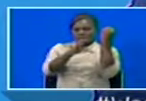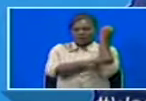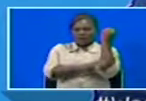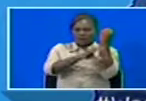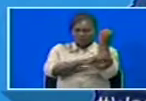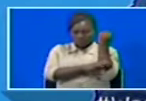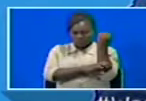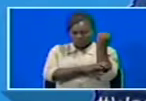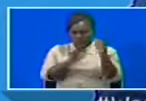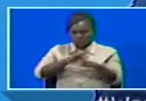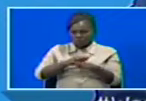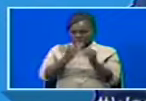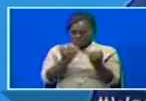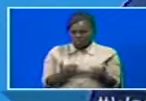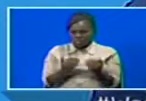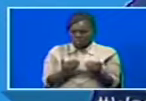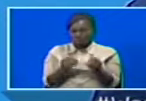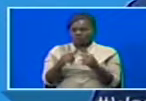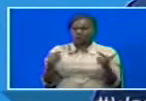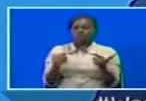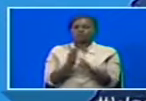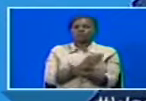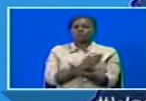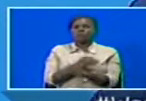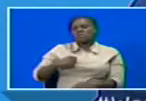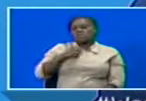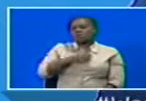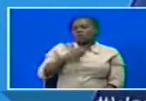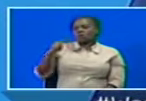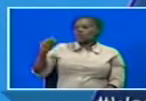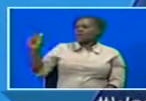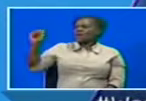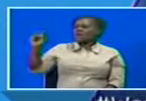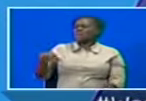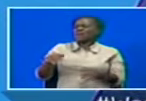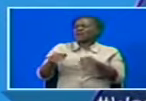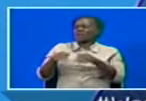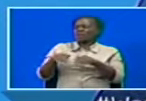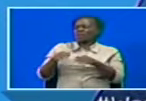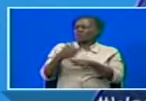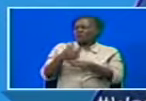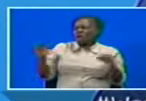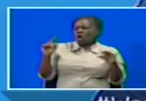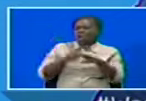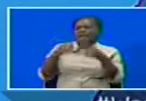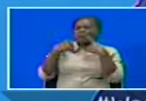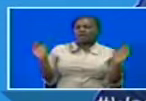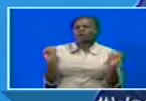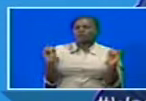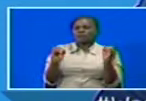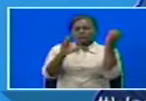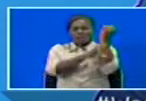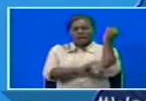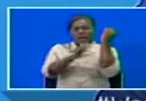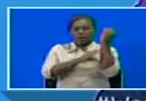credible opposition before the elections. He said it was unfortunate that NASA was taking so much time without naming a candidate, thus leaving the country in